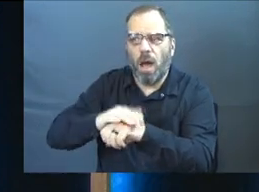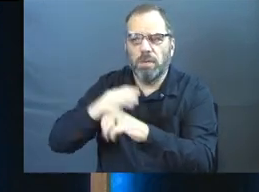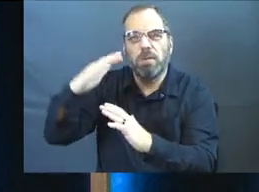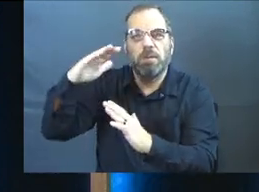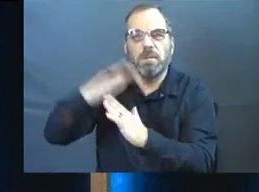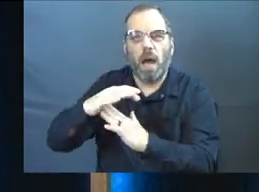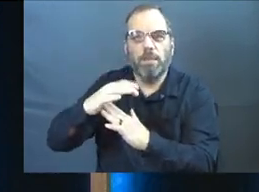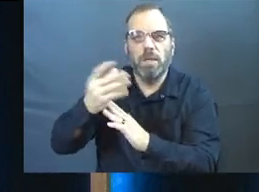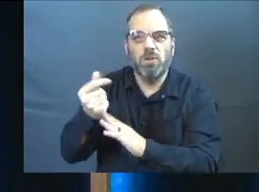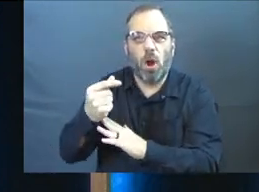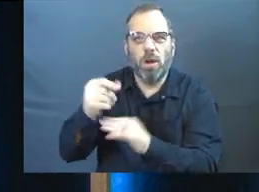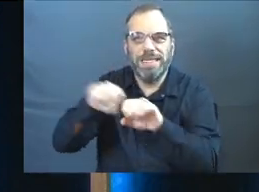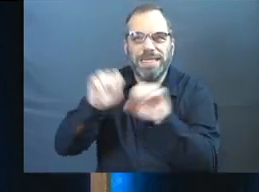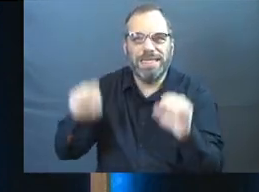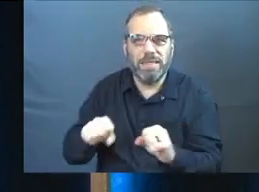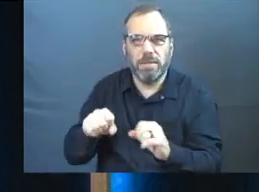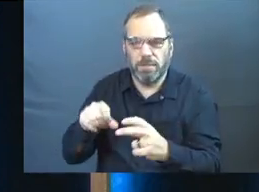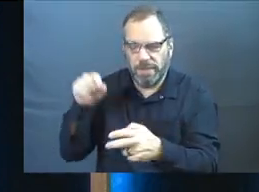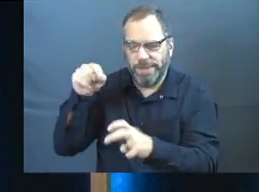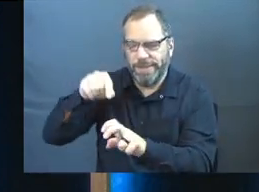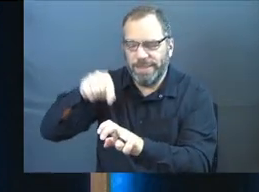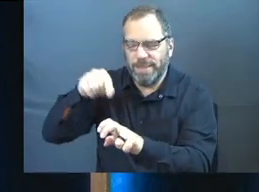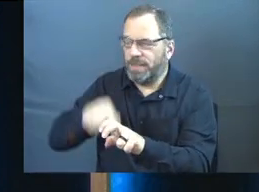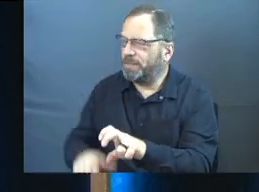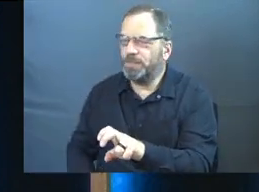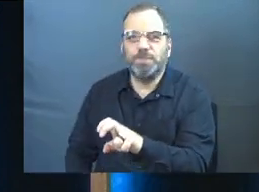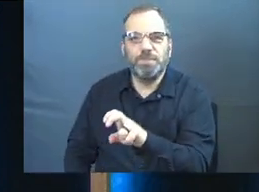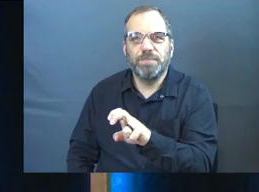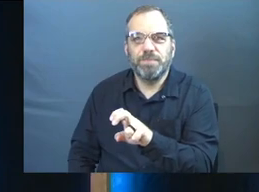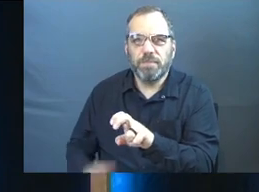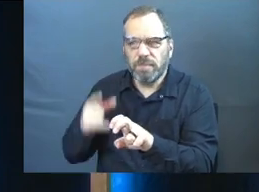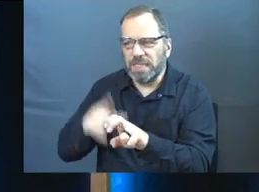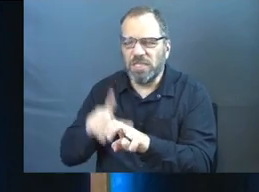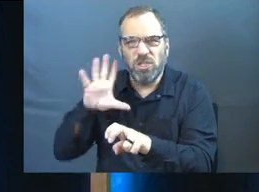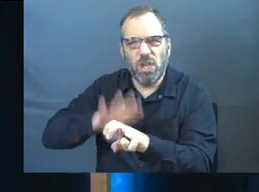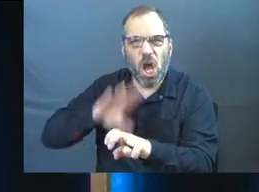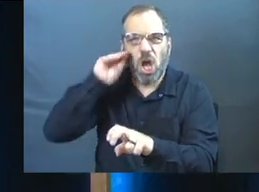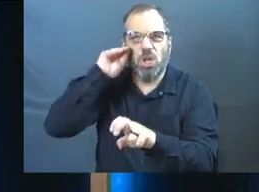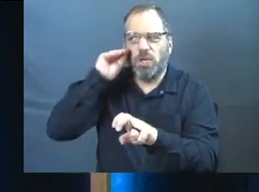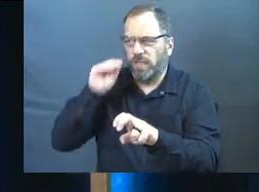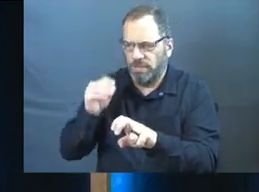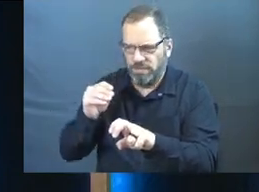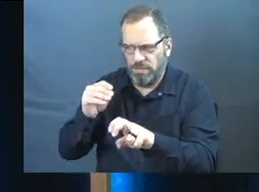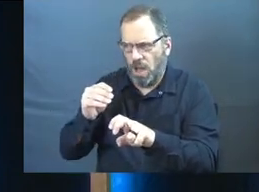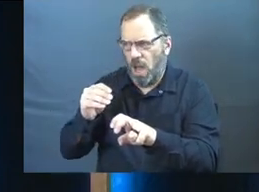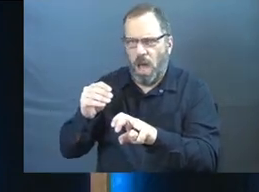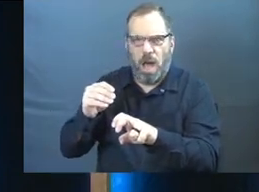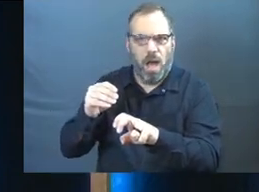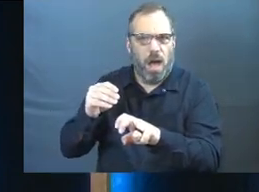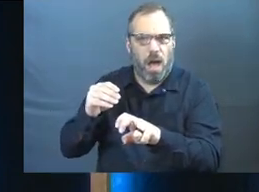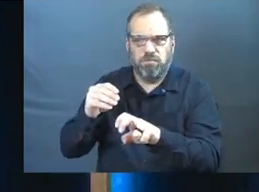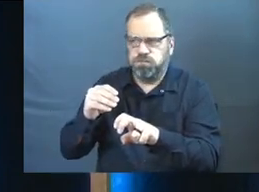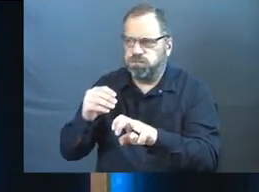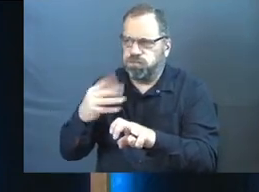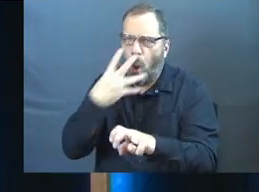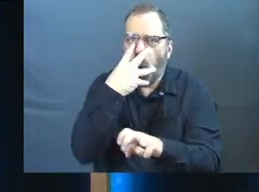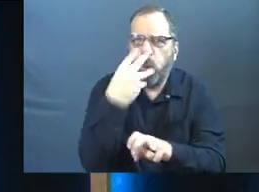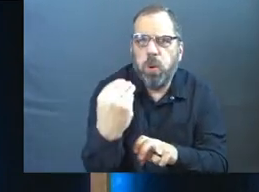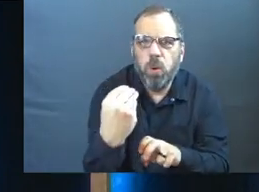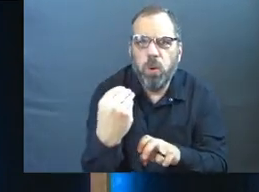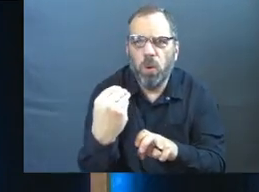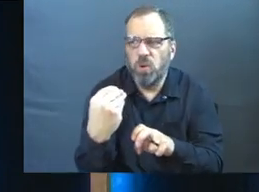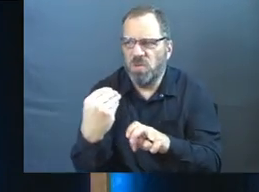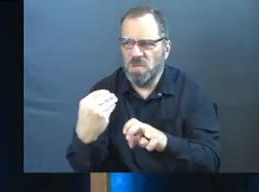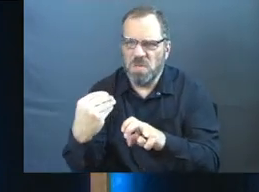system. Right? So she's been bred through this line of like pack, you know, the